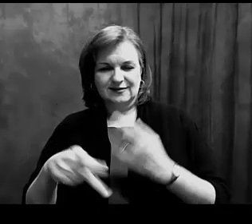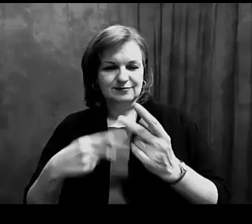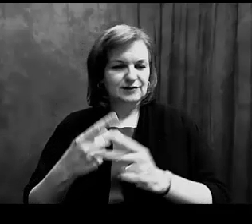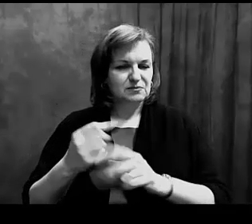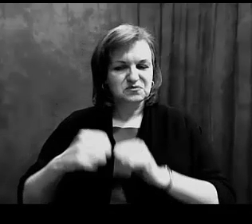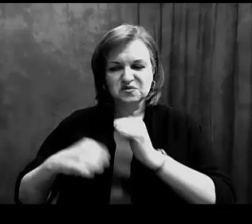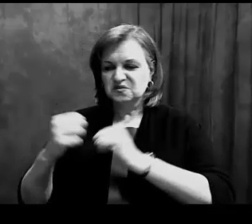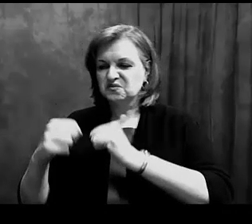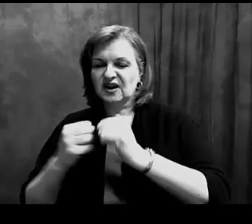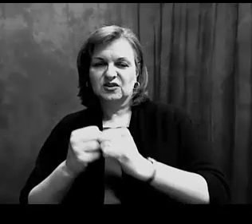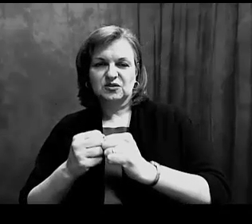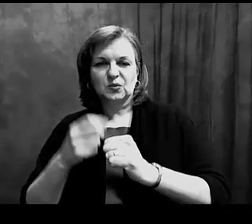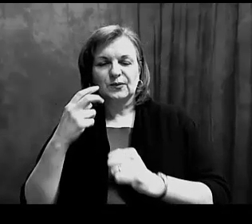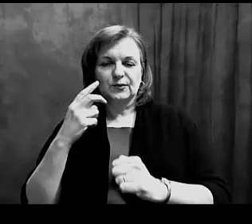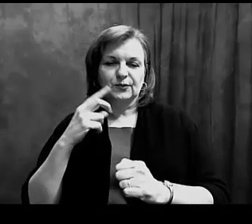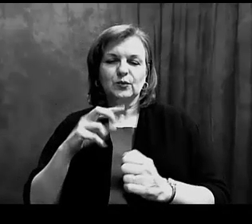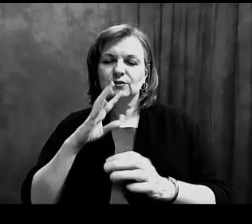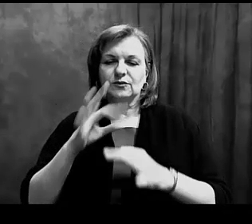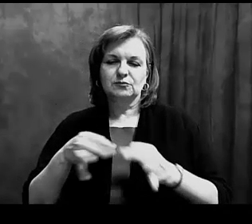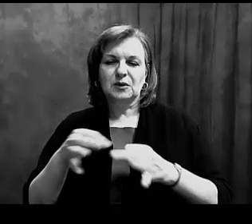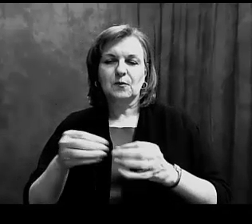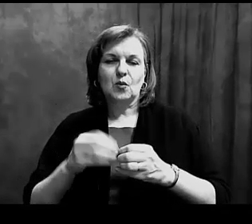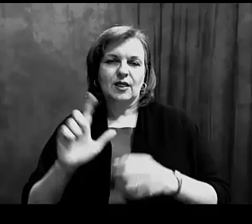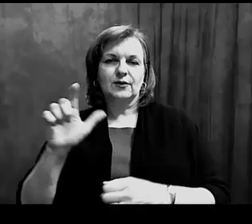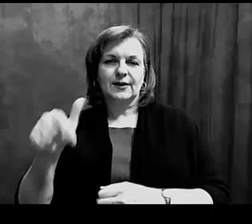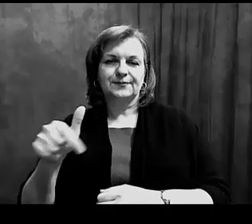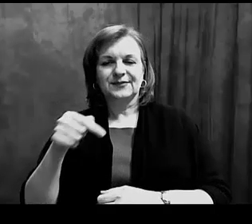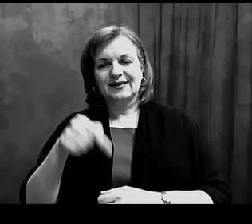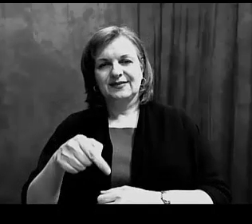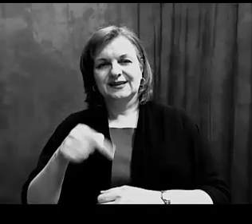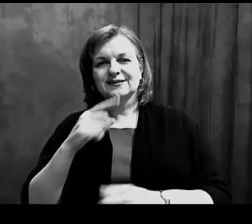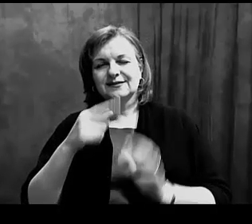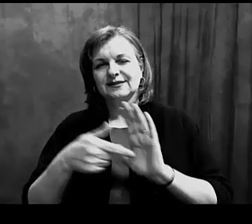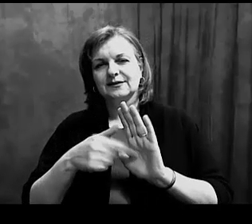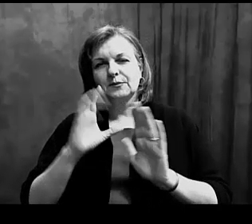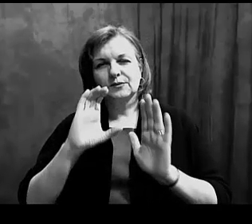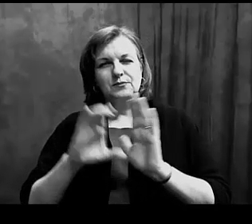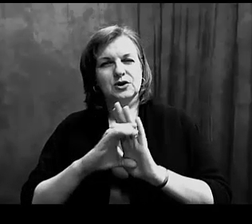or cytoskeleton. So looking at those kinds of